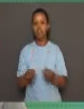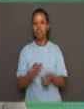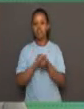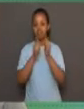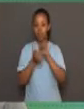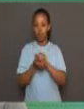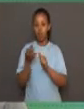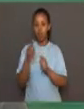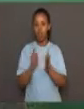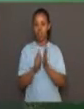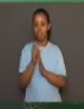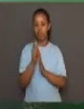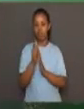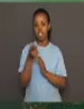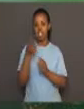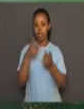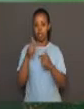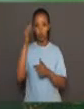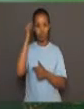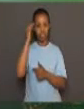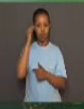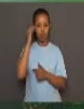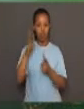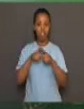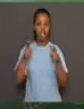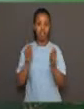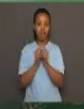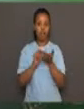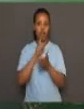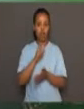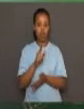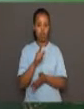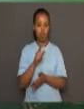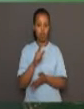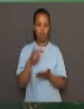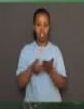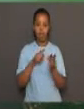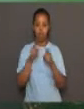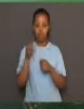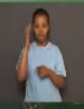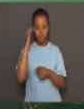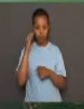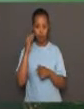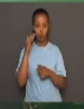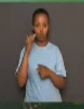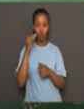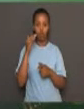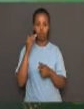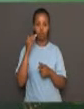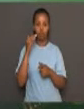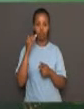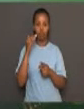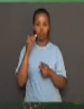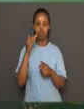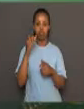cranium capacity. The brain's size increased as a proportion to